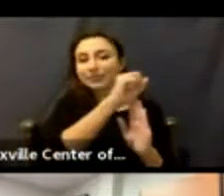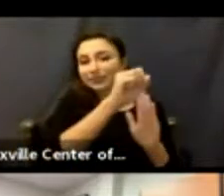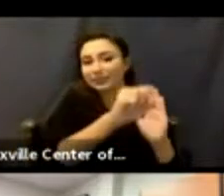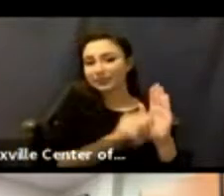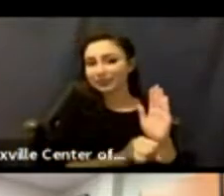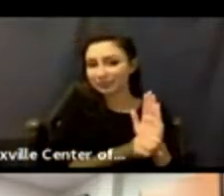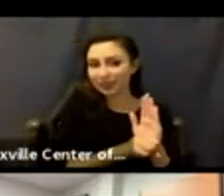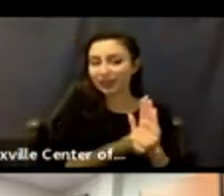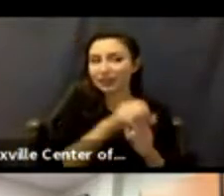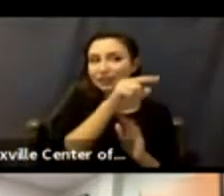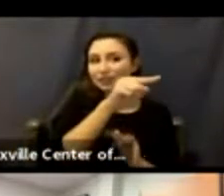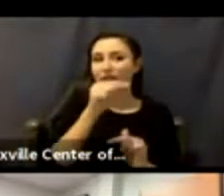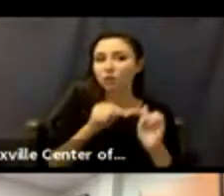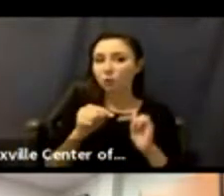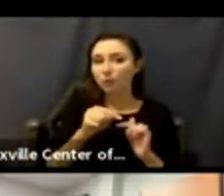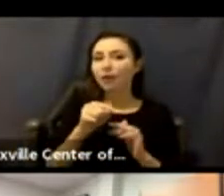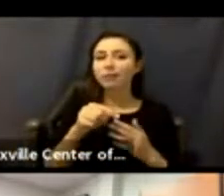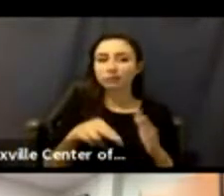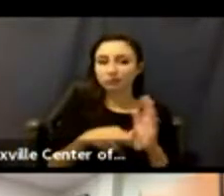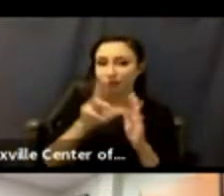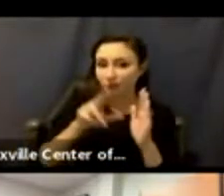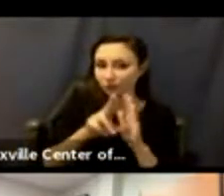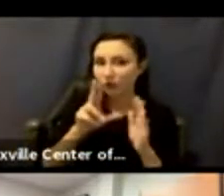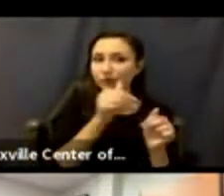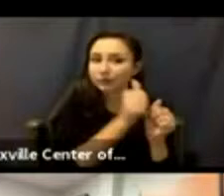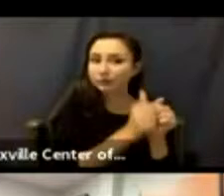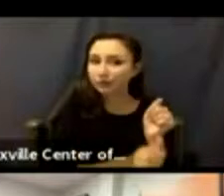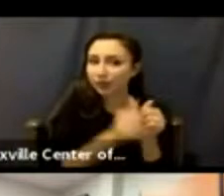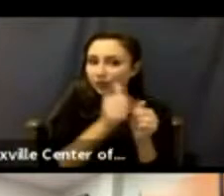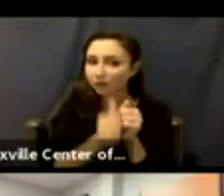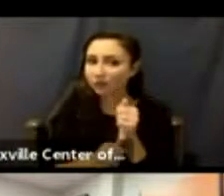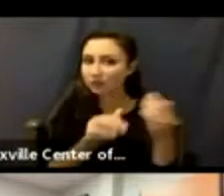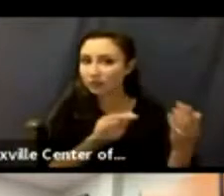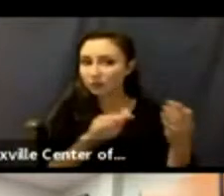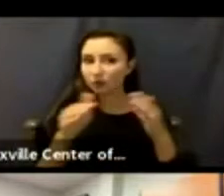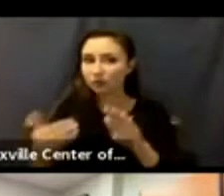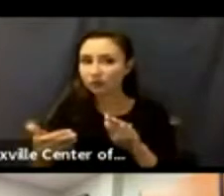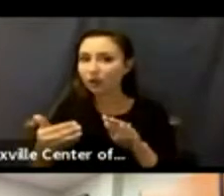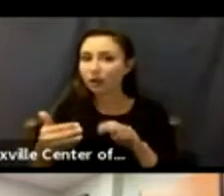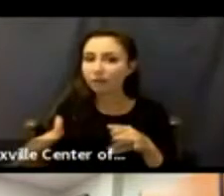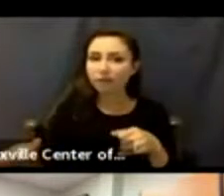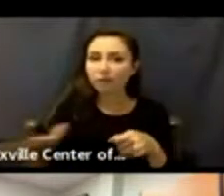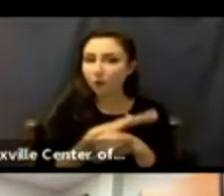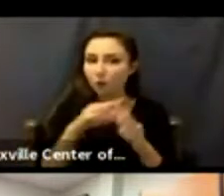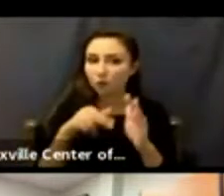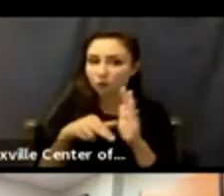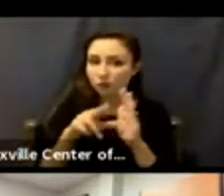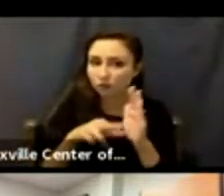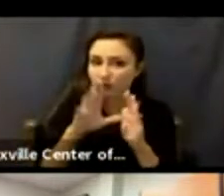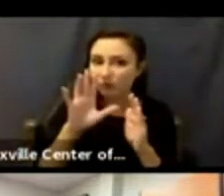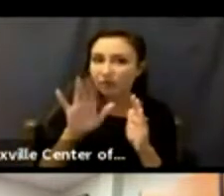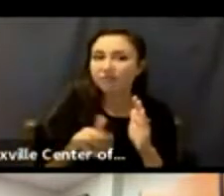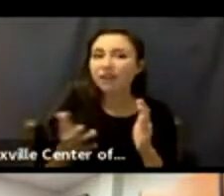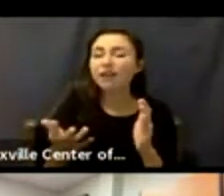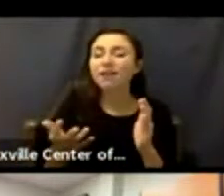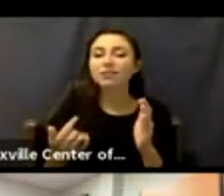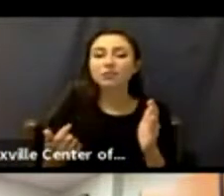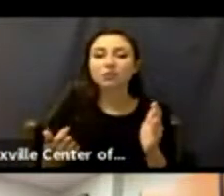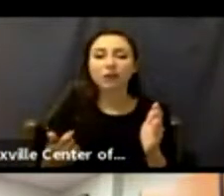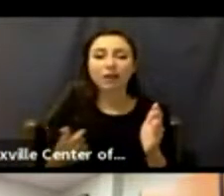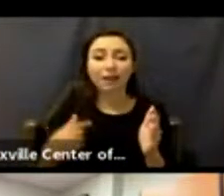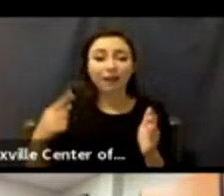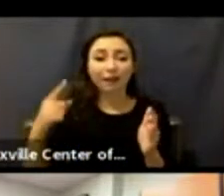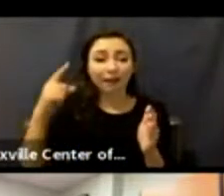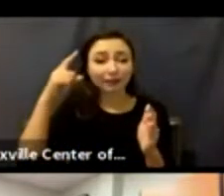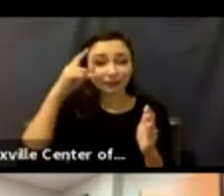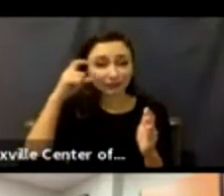back and the state medical examiner's office reviews every single death and does a full review of those. And so I would